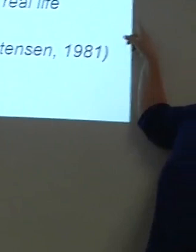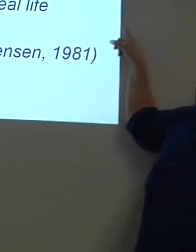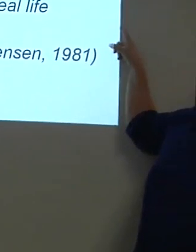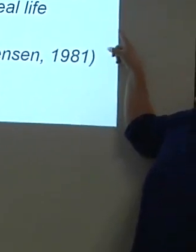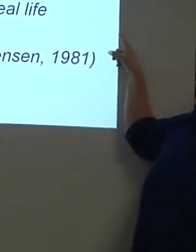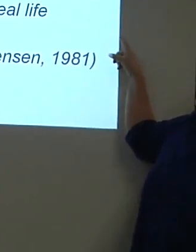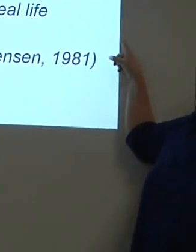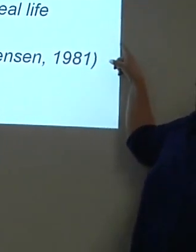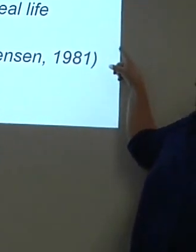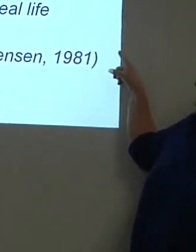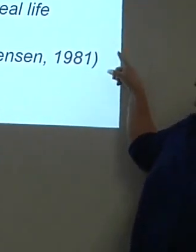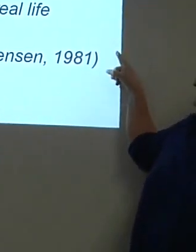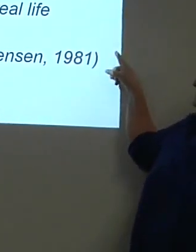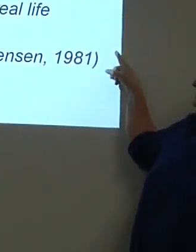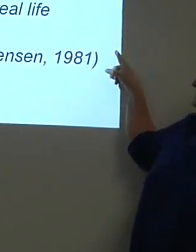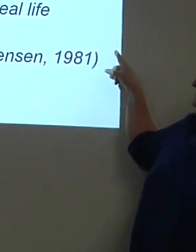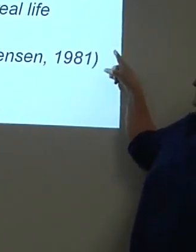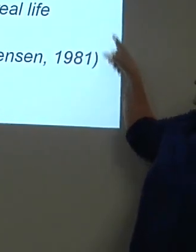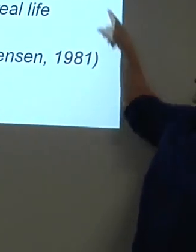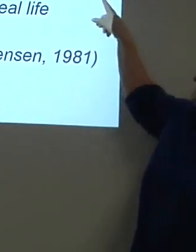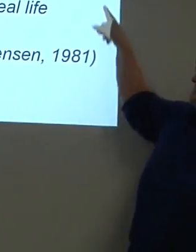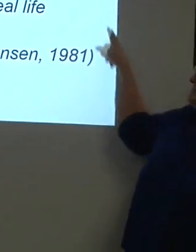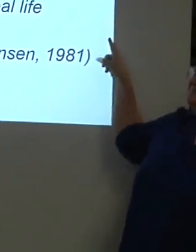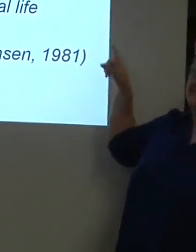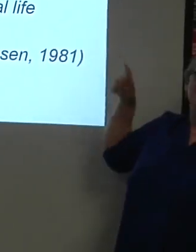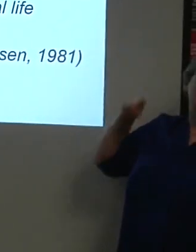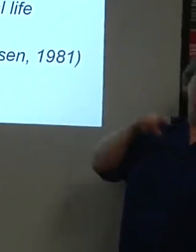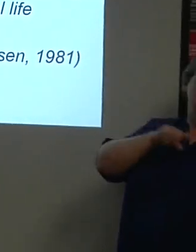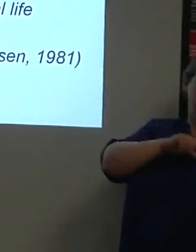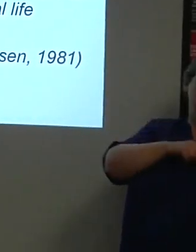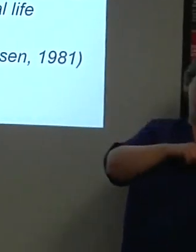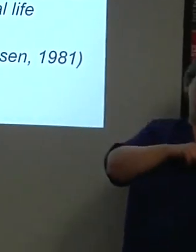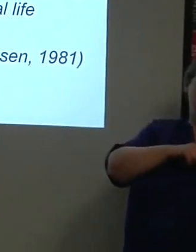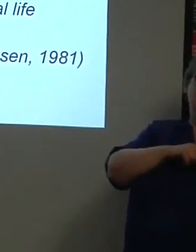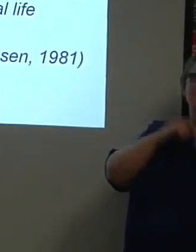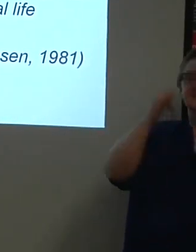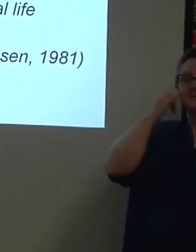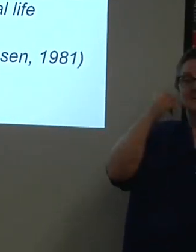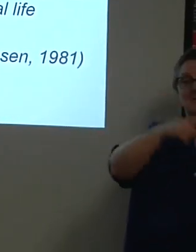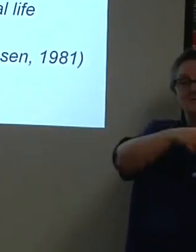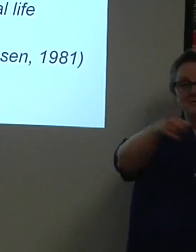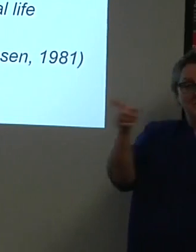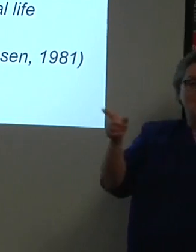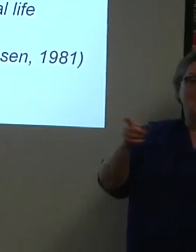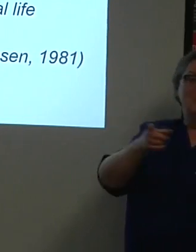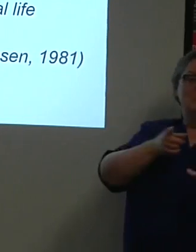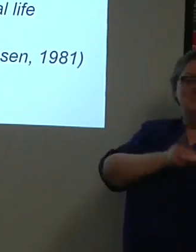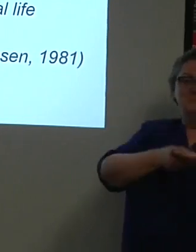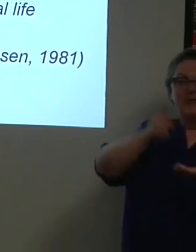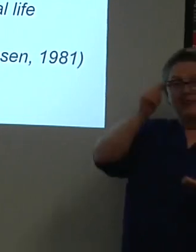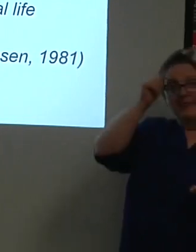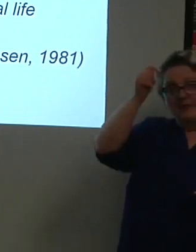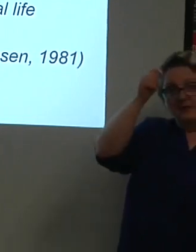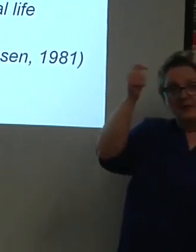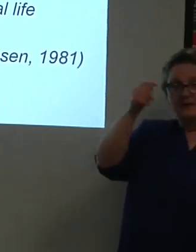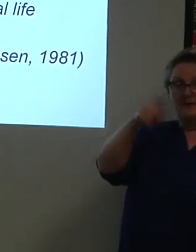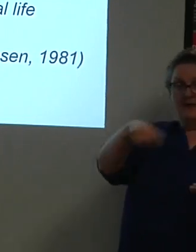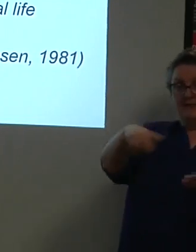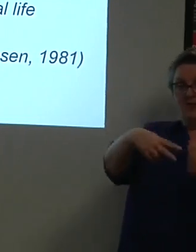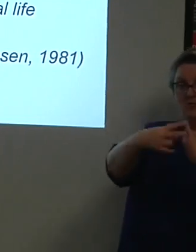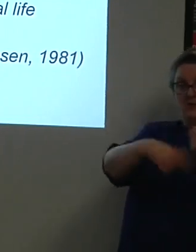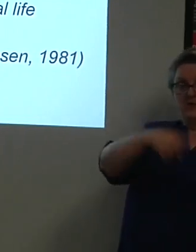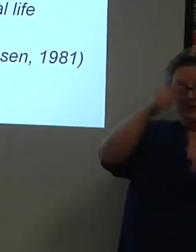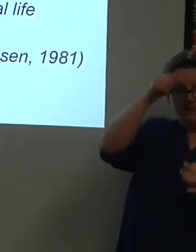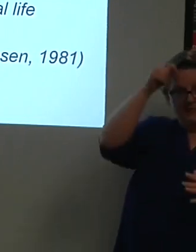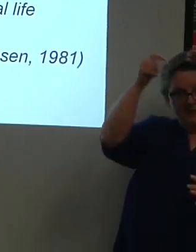life situations. So this is one of the key parts about case studies, is that even if you're talking about theory or having them read about theory, it's trying